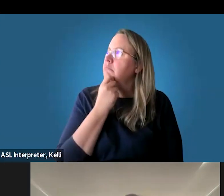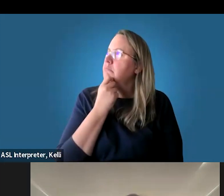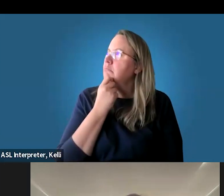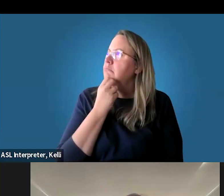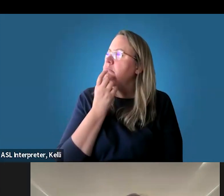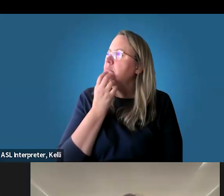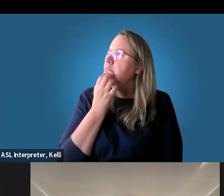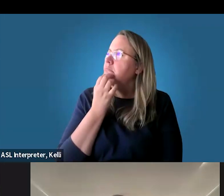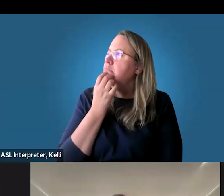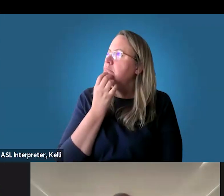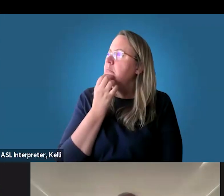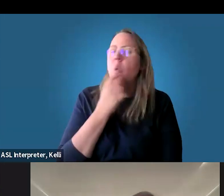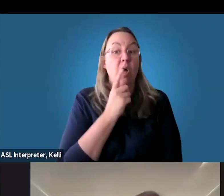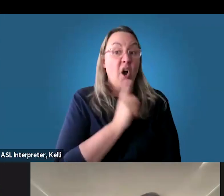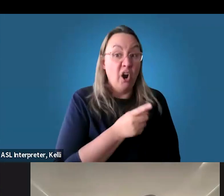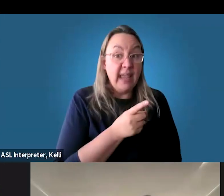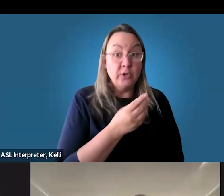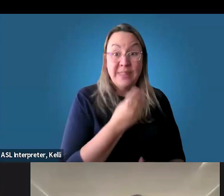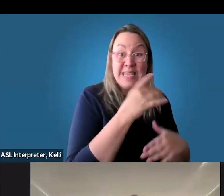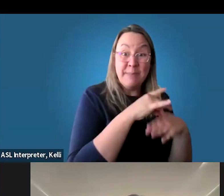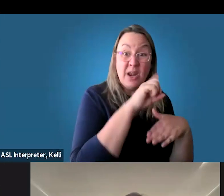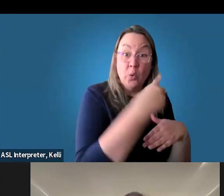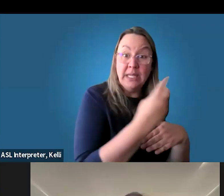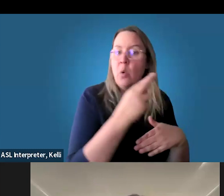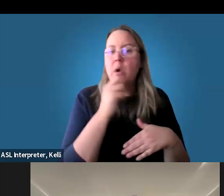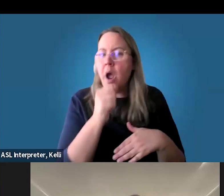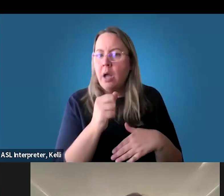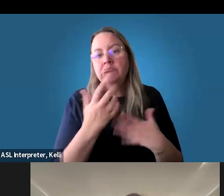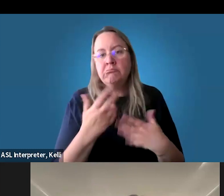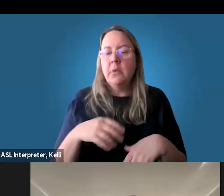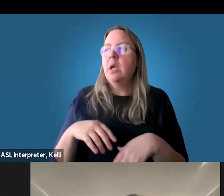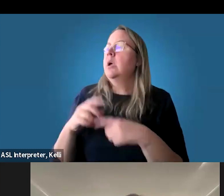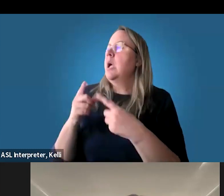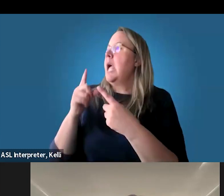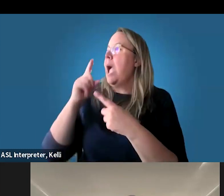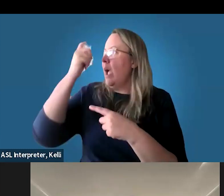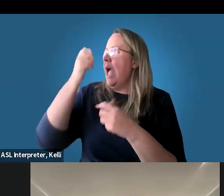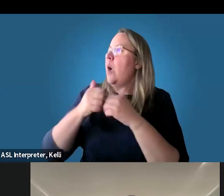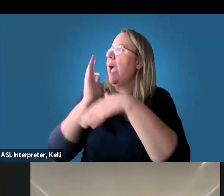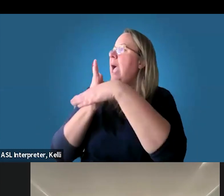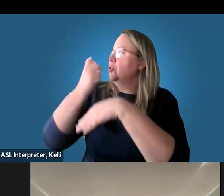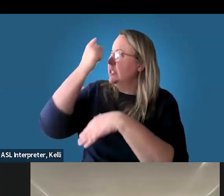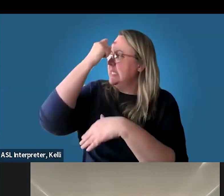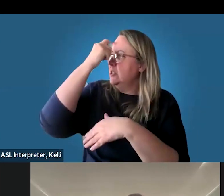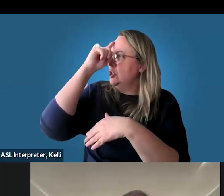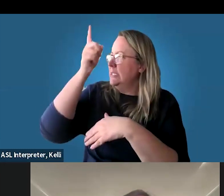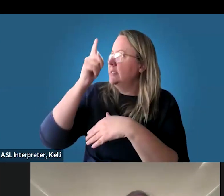I or wonder omnivores, how or are they intelligent. omnivores? I don't know. Yeah. I wonder how intelligent your average turtle is too.